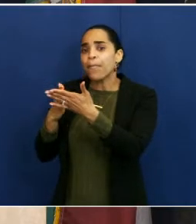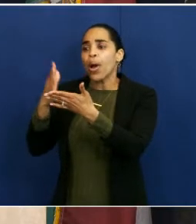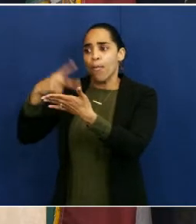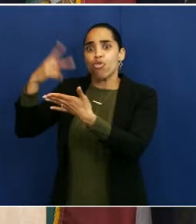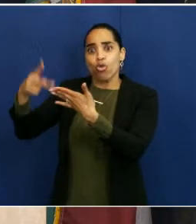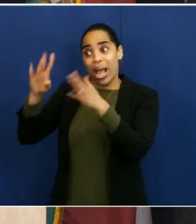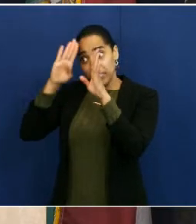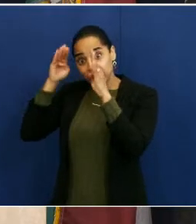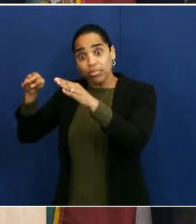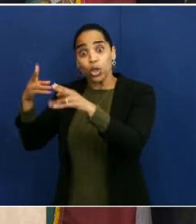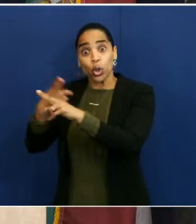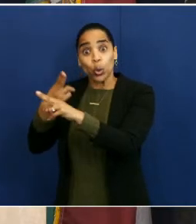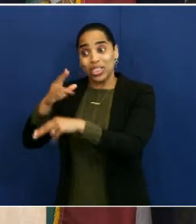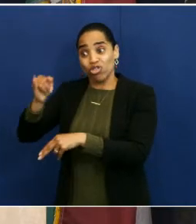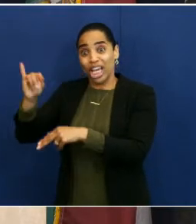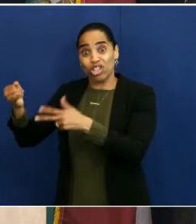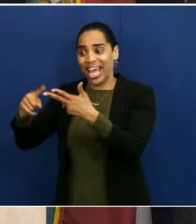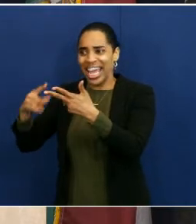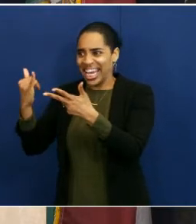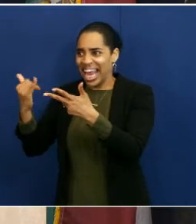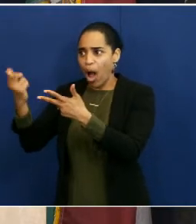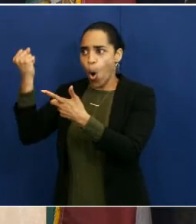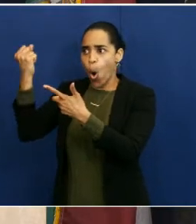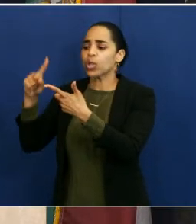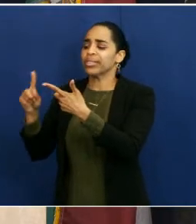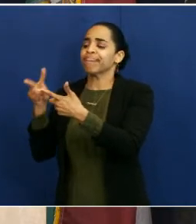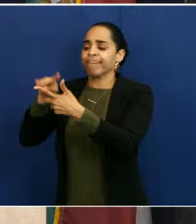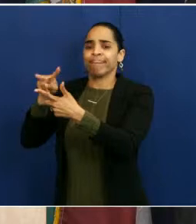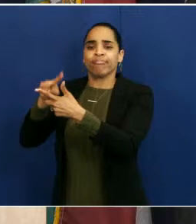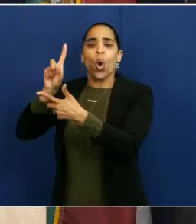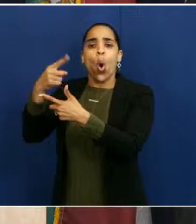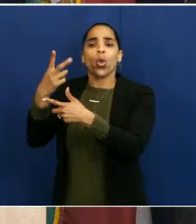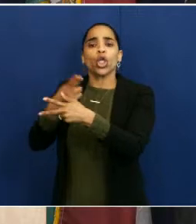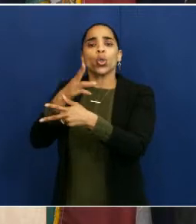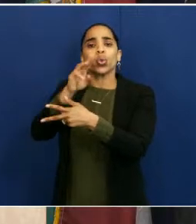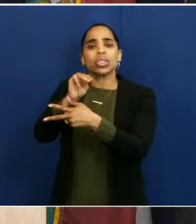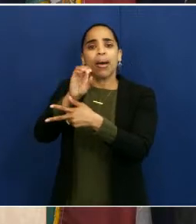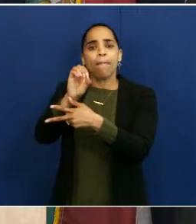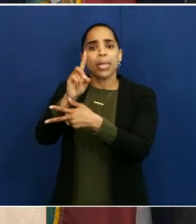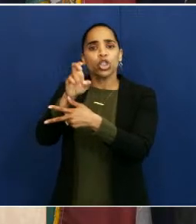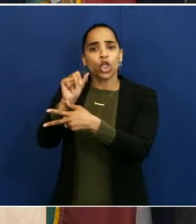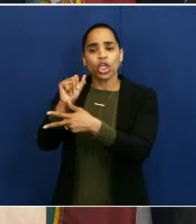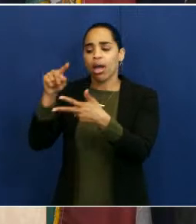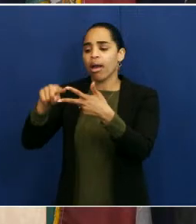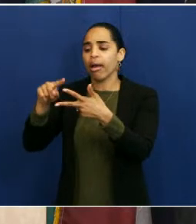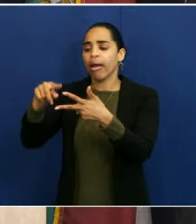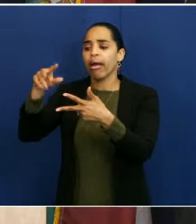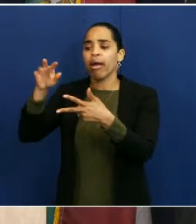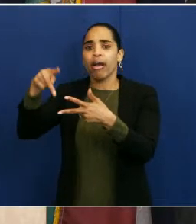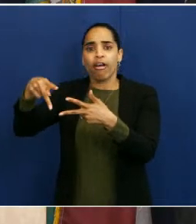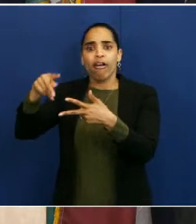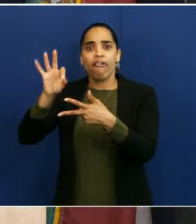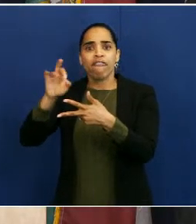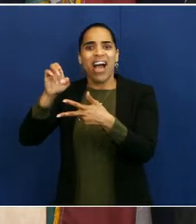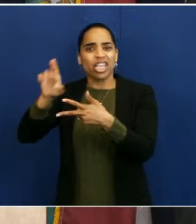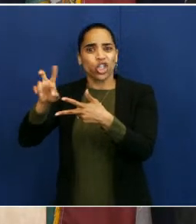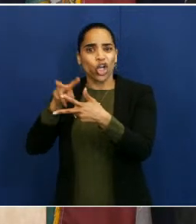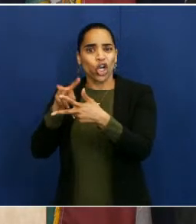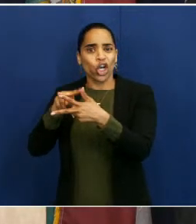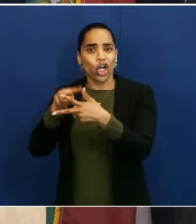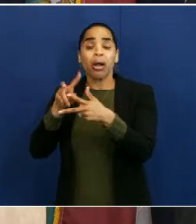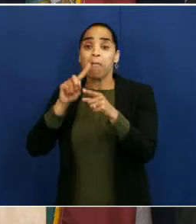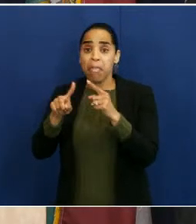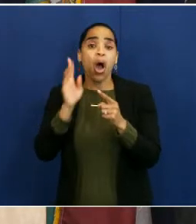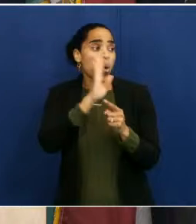take longer to fulfill those and a little bit more challenging. But I don't think we have any particular insight on when we'll hear something from the federal government, but would love to